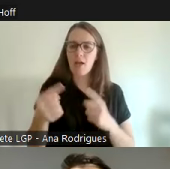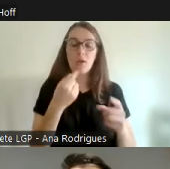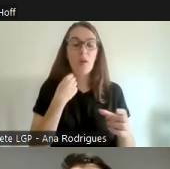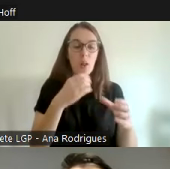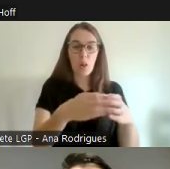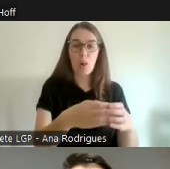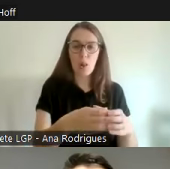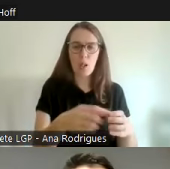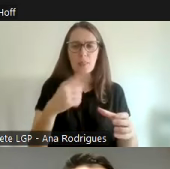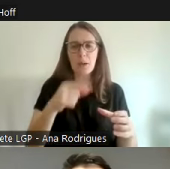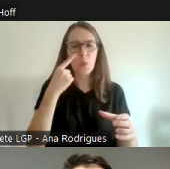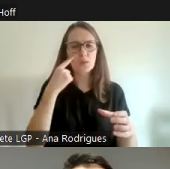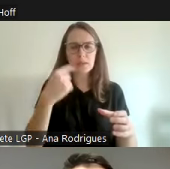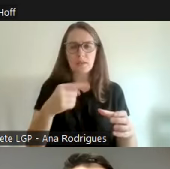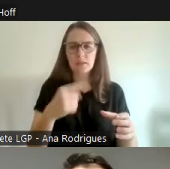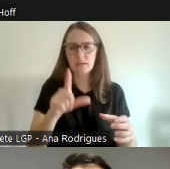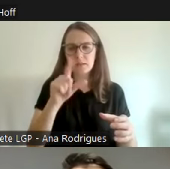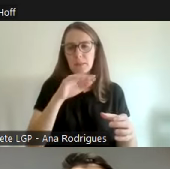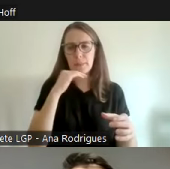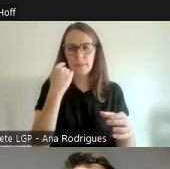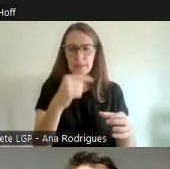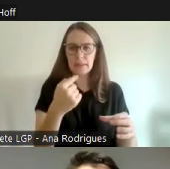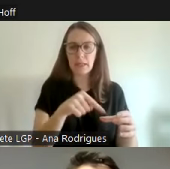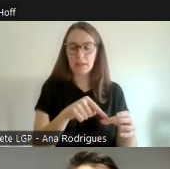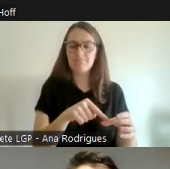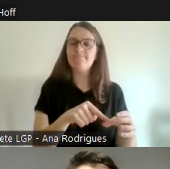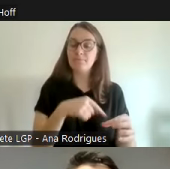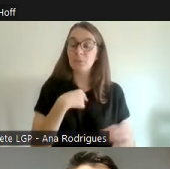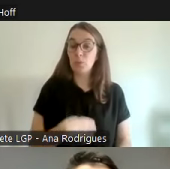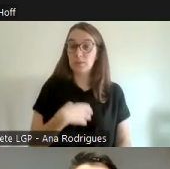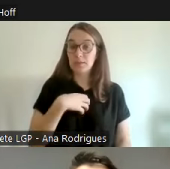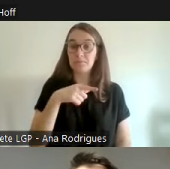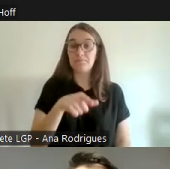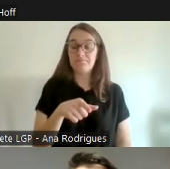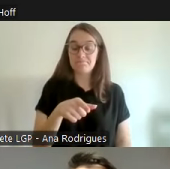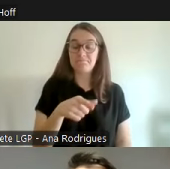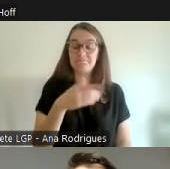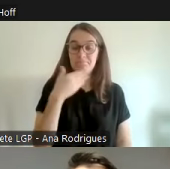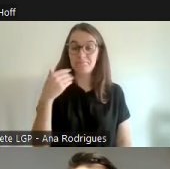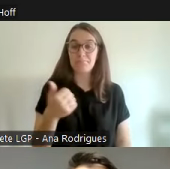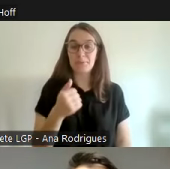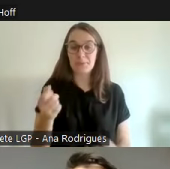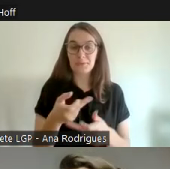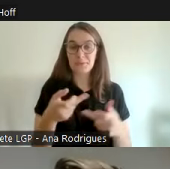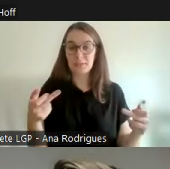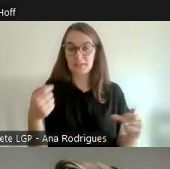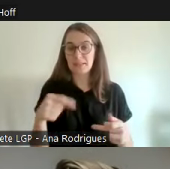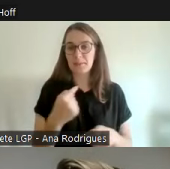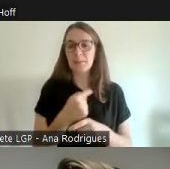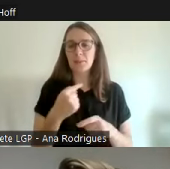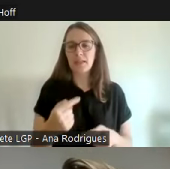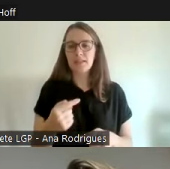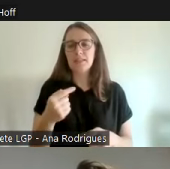minority voice. And this is a really beautiful sentence from my point of view. There is wisdom in the minority voice.